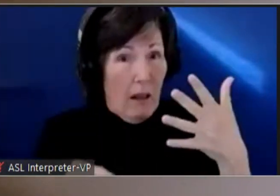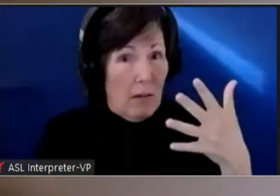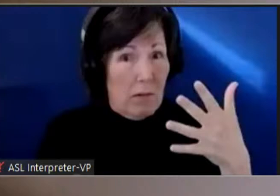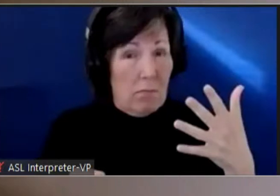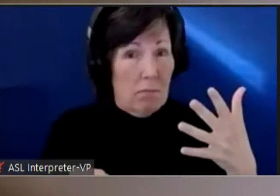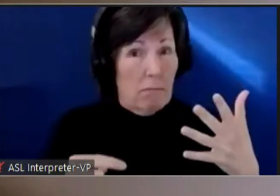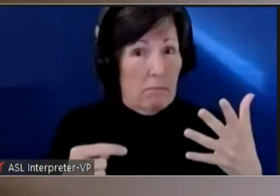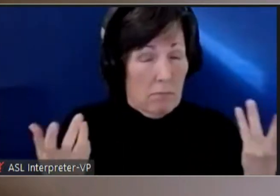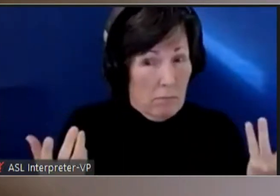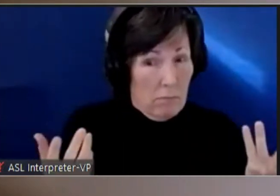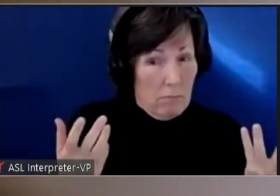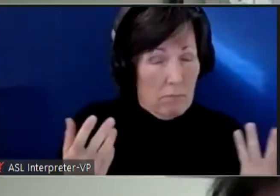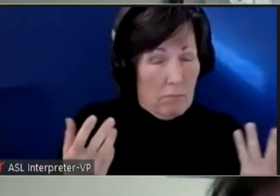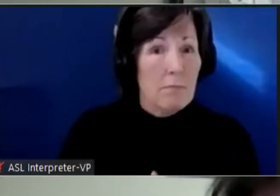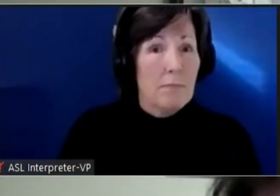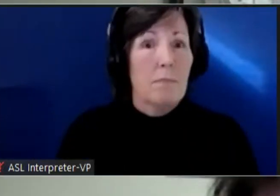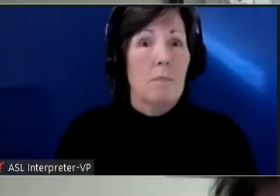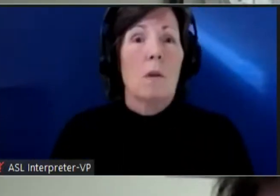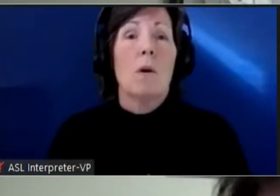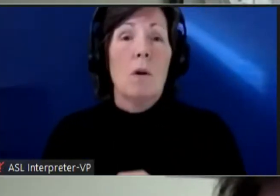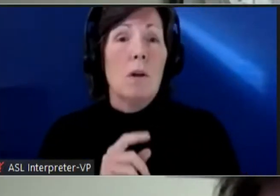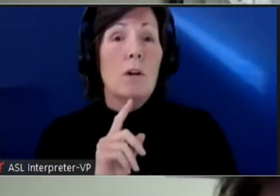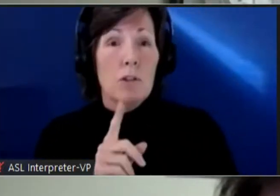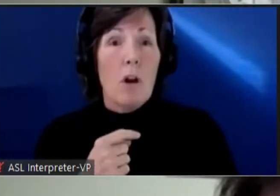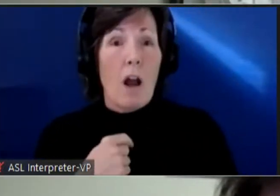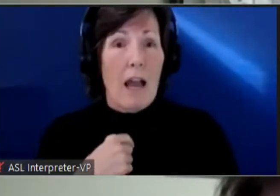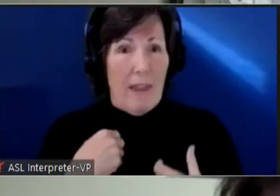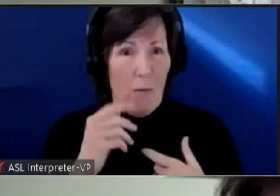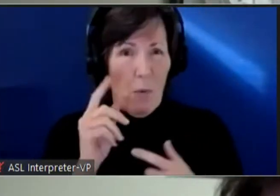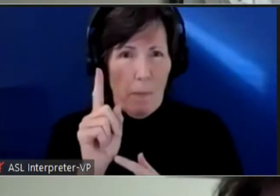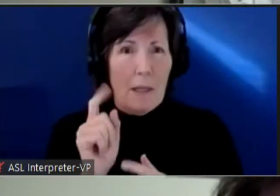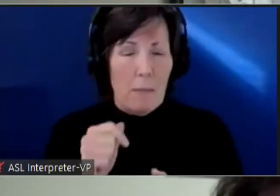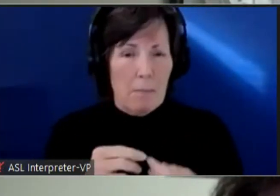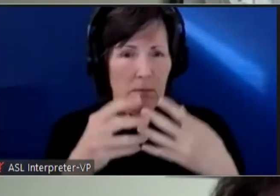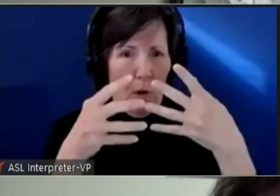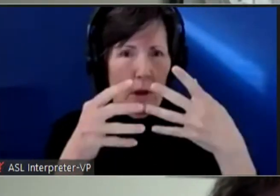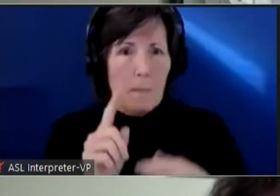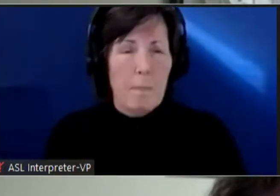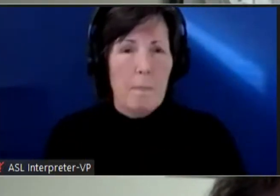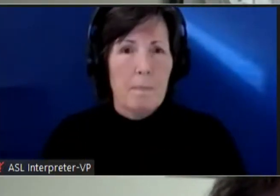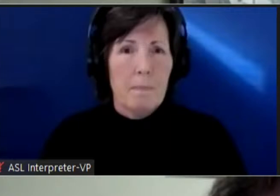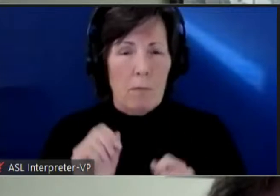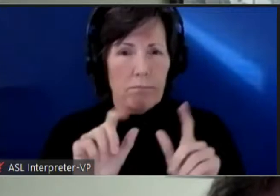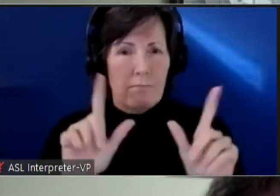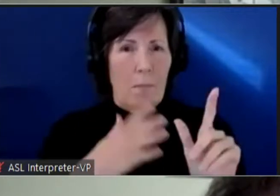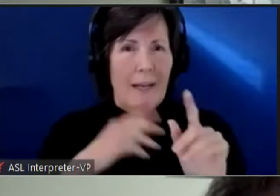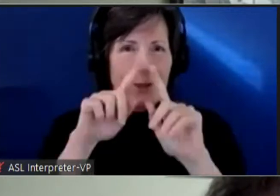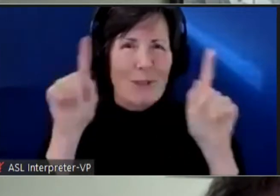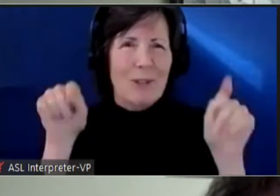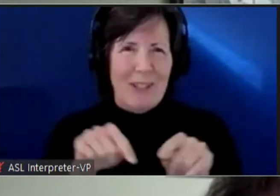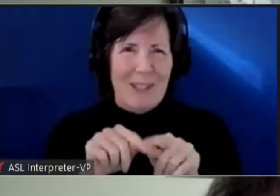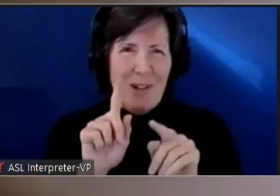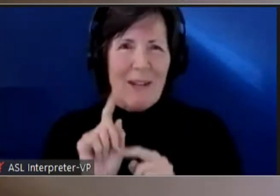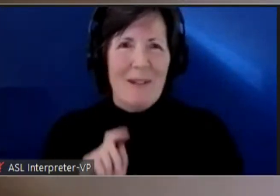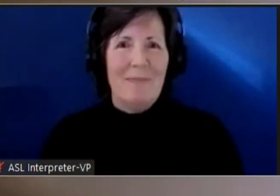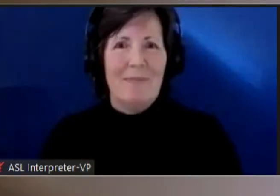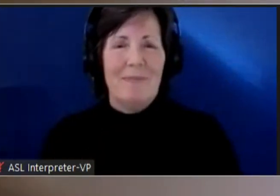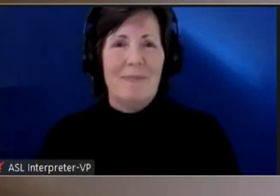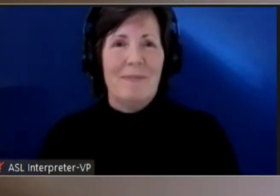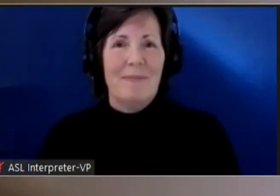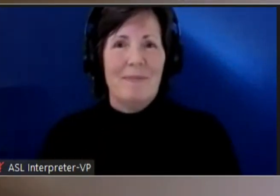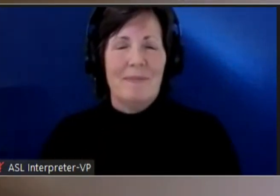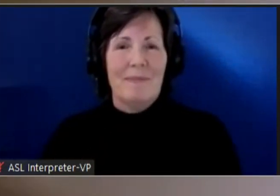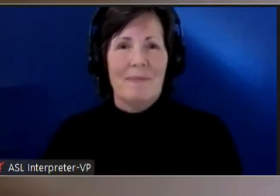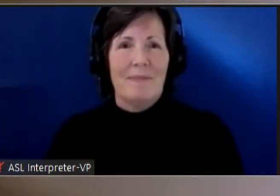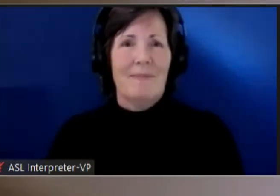start. Yes, I think I have that. Let me just get it up on my screen here.